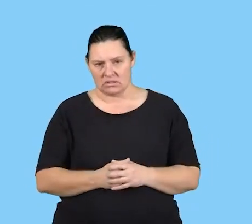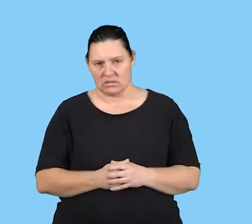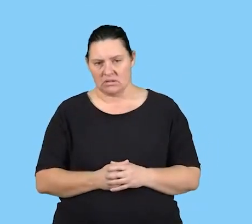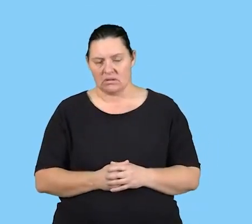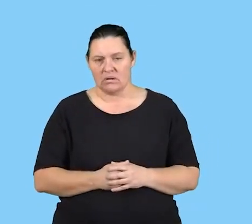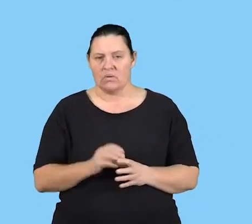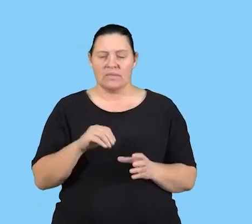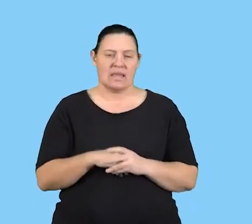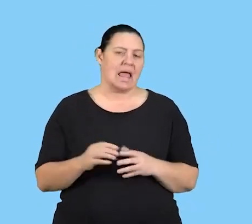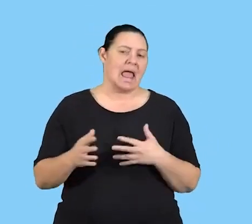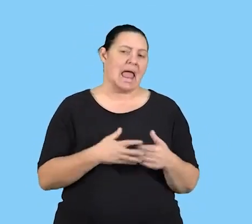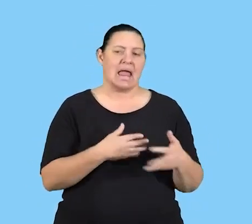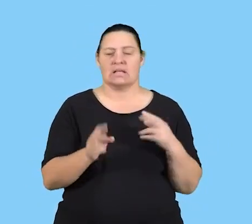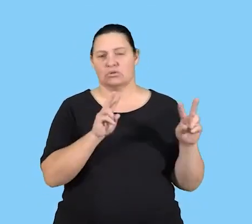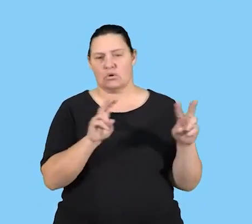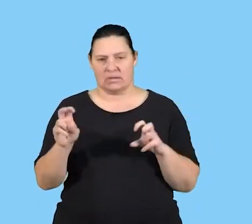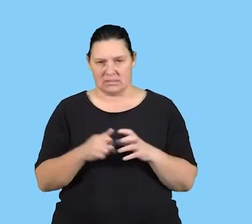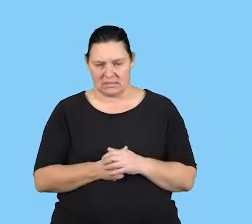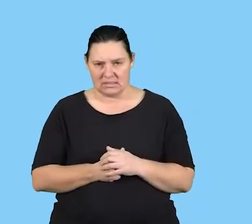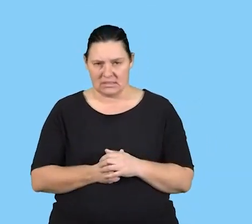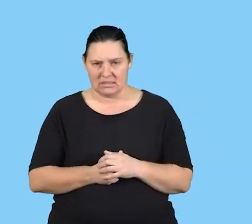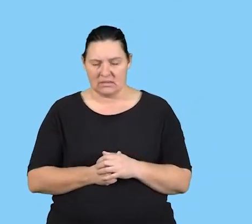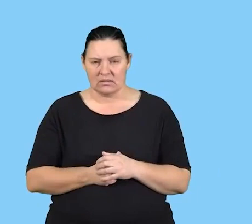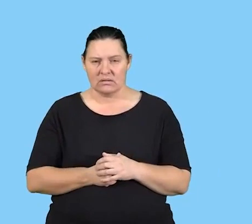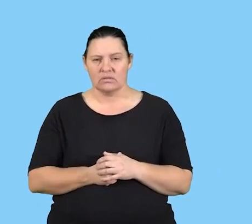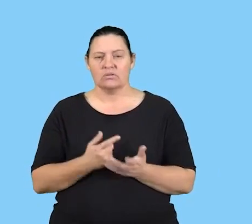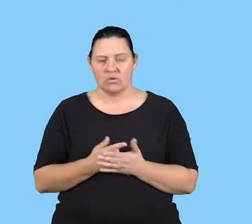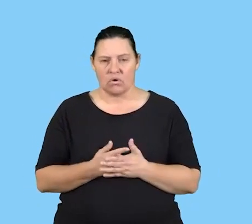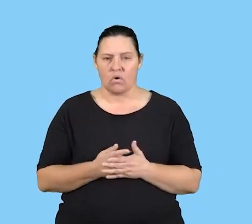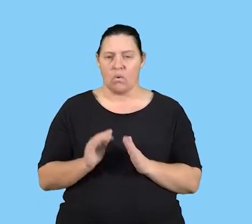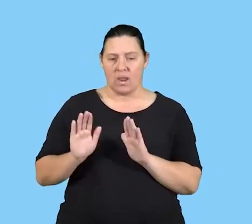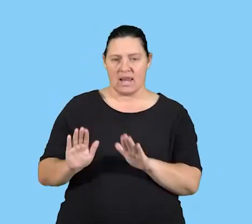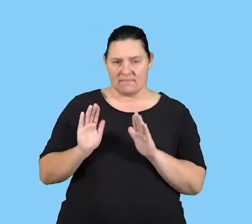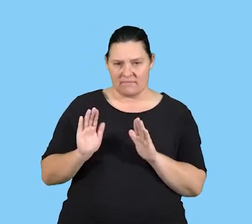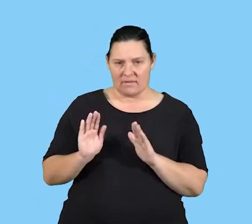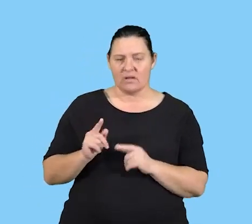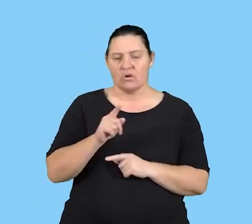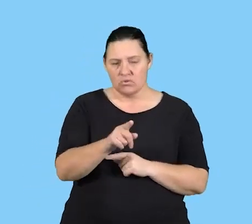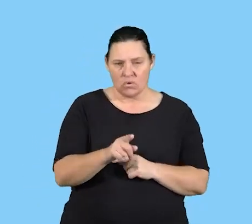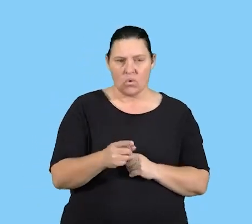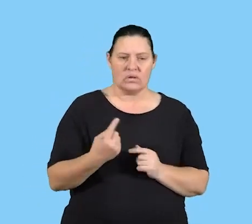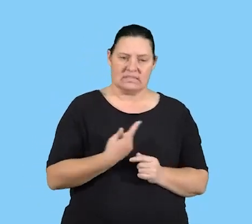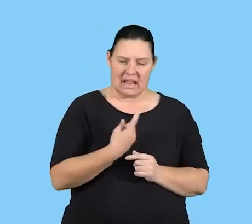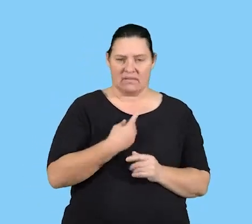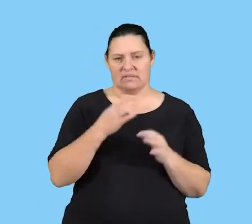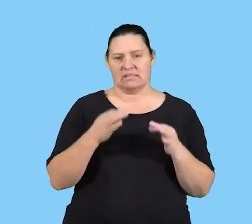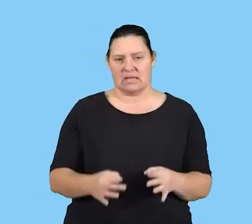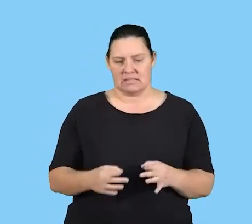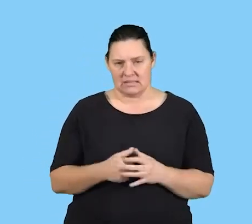in any of the topics. So we are leaving it up to you, colleagues, to